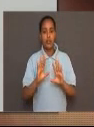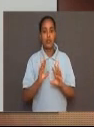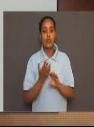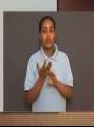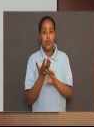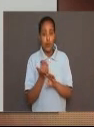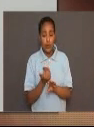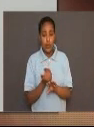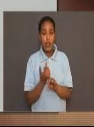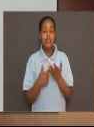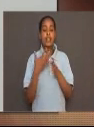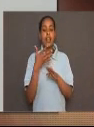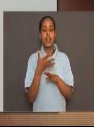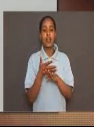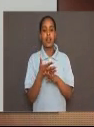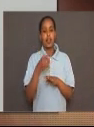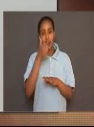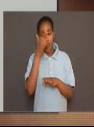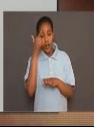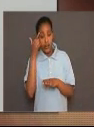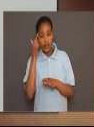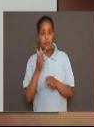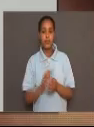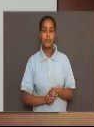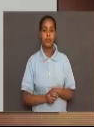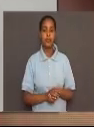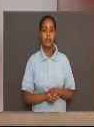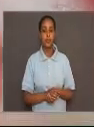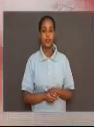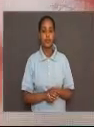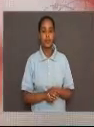before, and then darkens slightly.